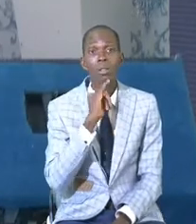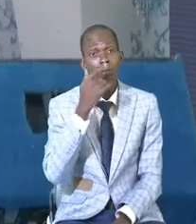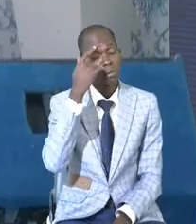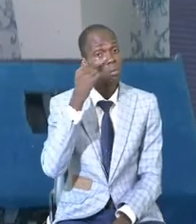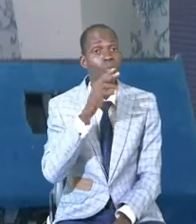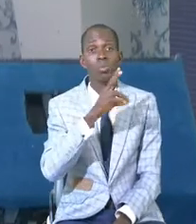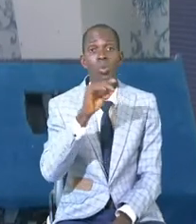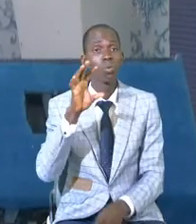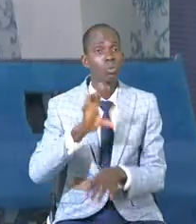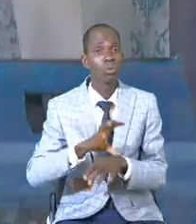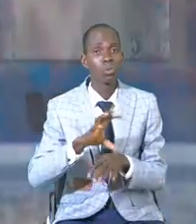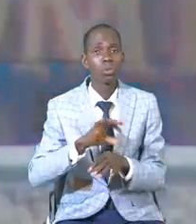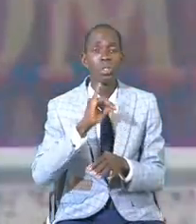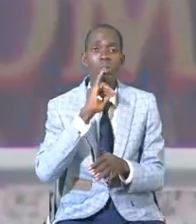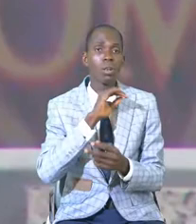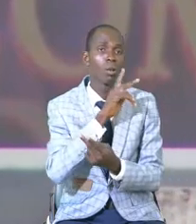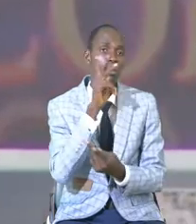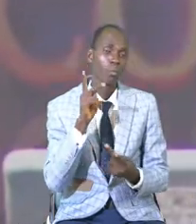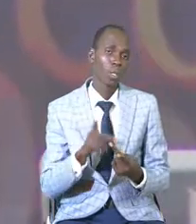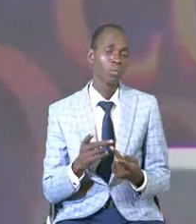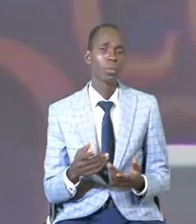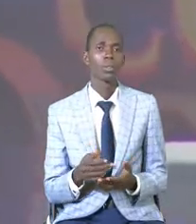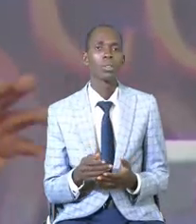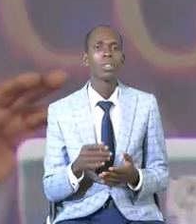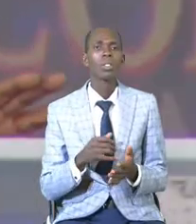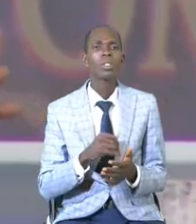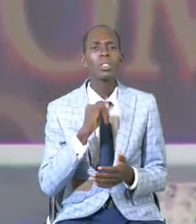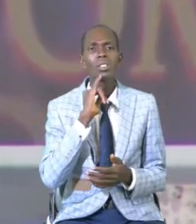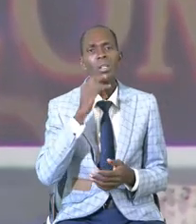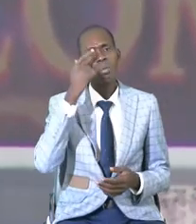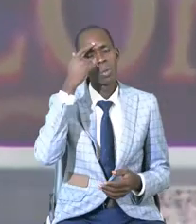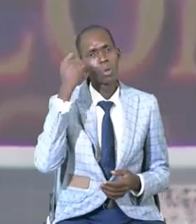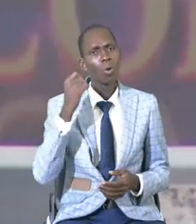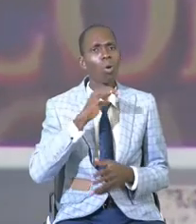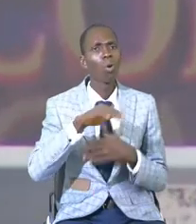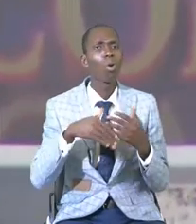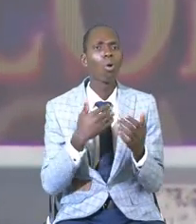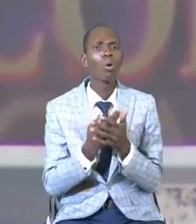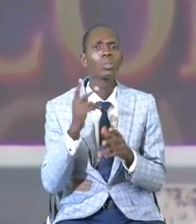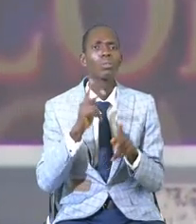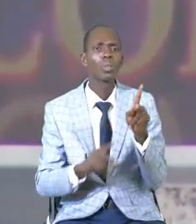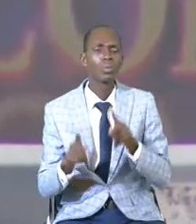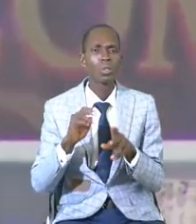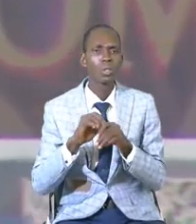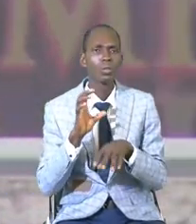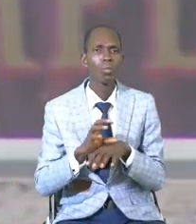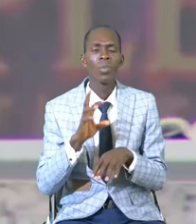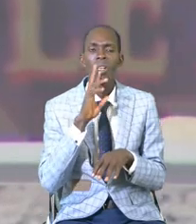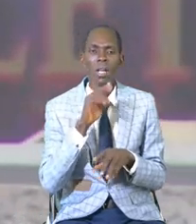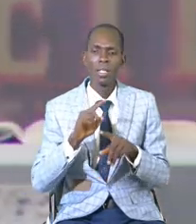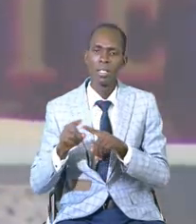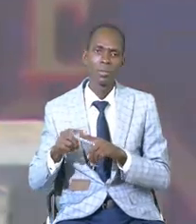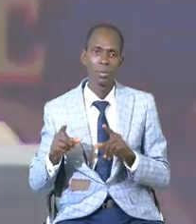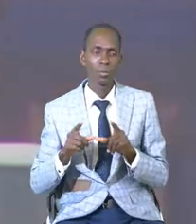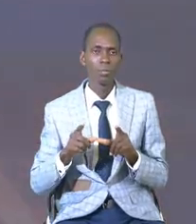perfect. It's because all those people in the church were at different levels. They are new converts.